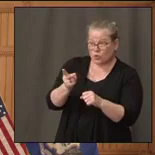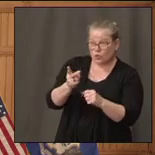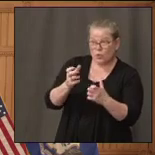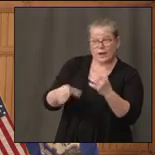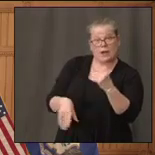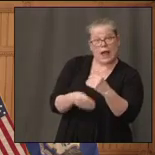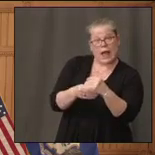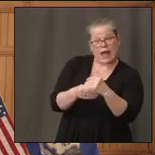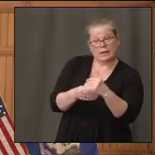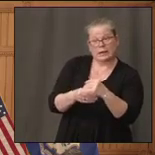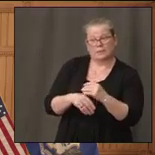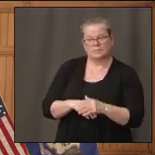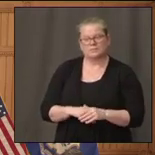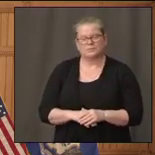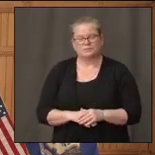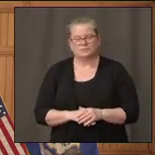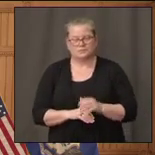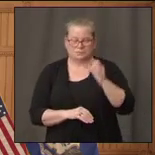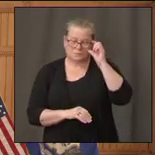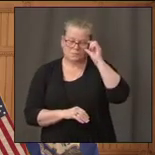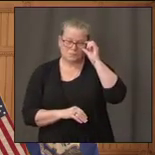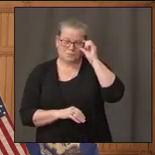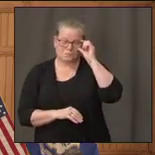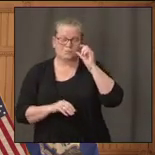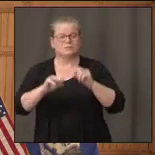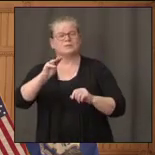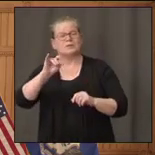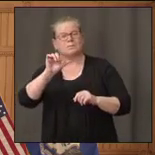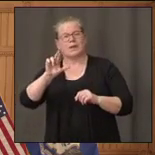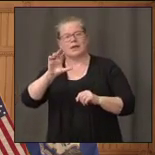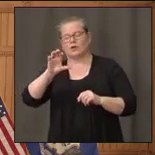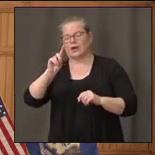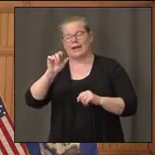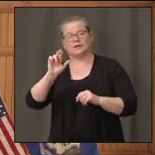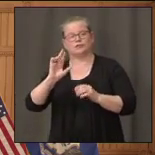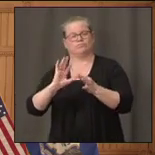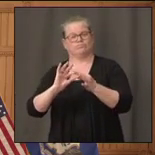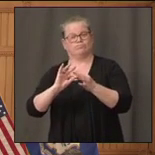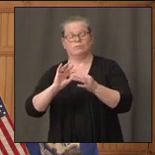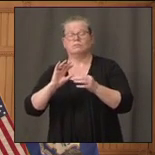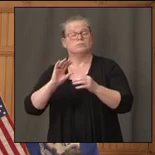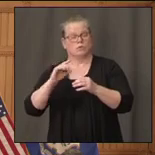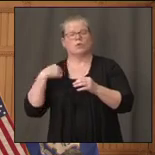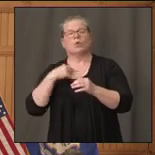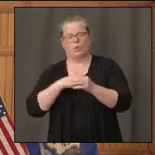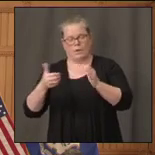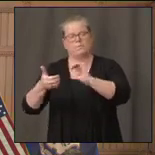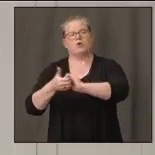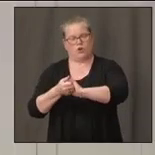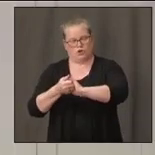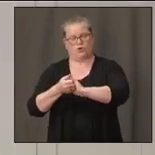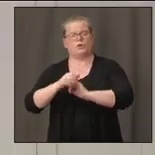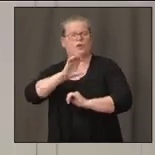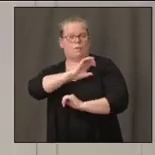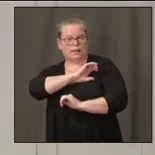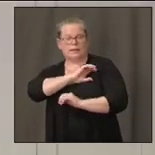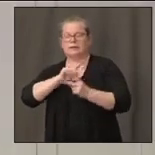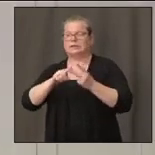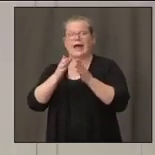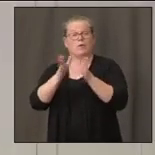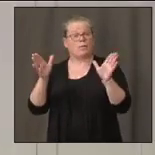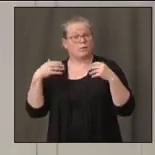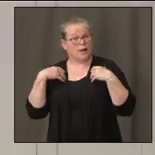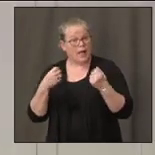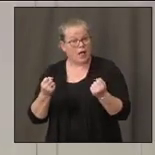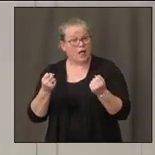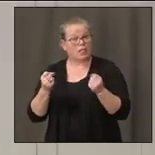Mayor Cantor, you go first. Okay, thank you. We are in partnership with our police department, our public health officials, and